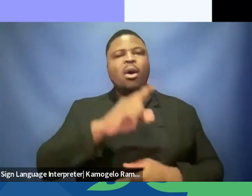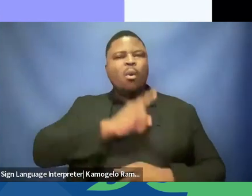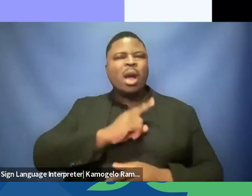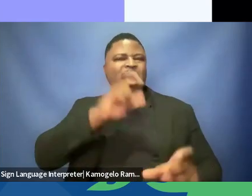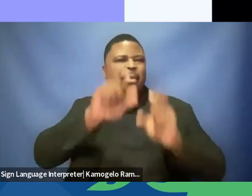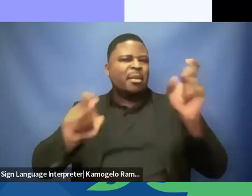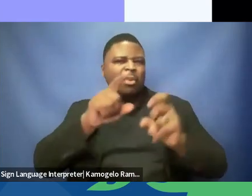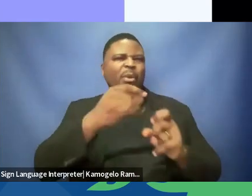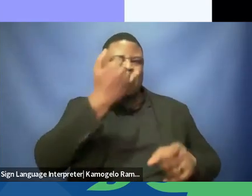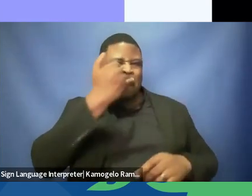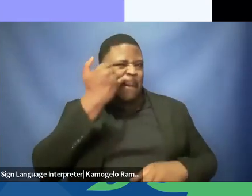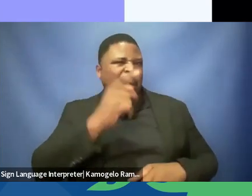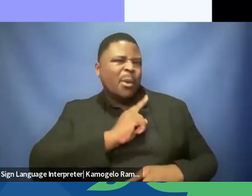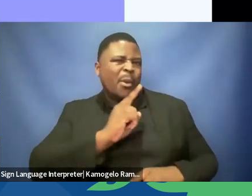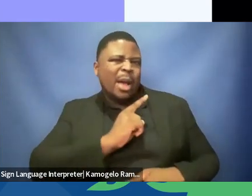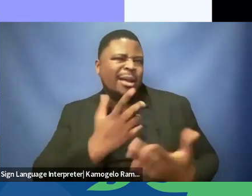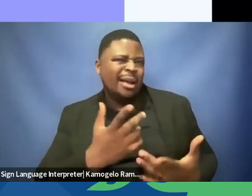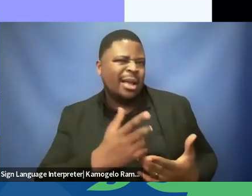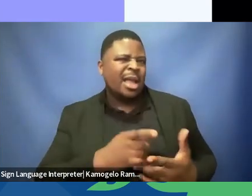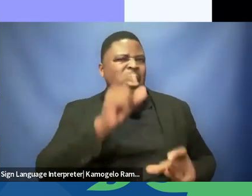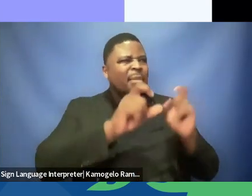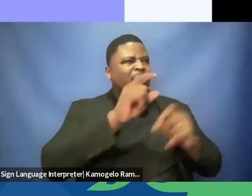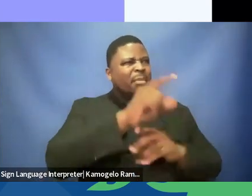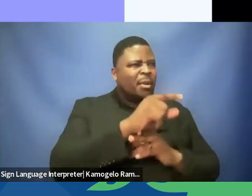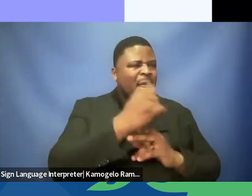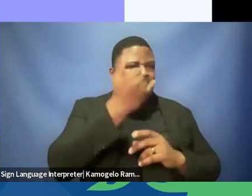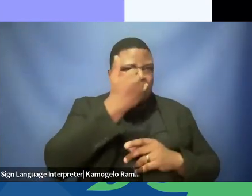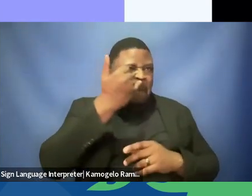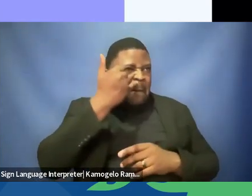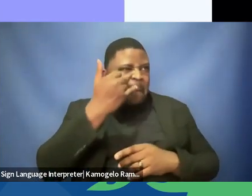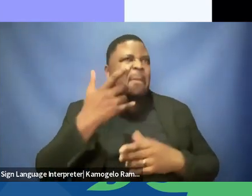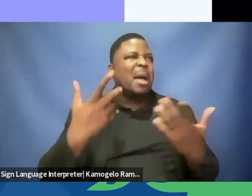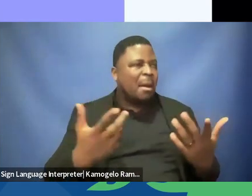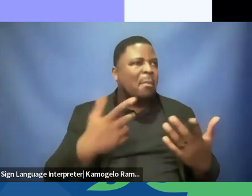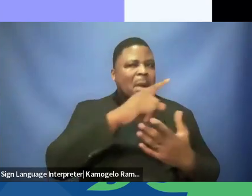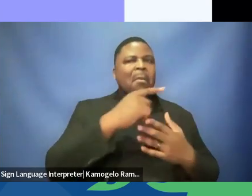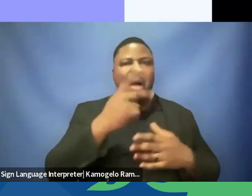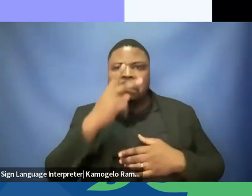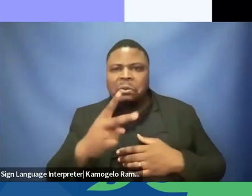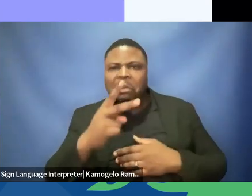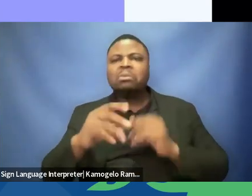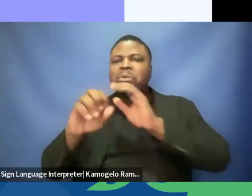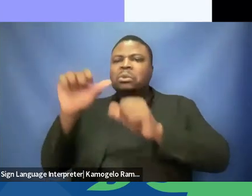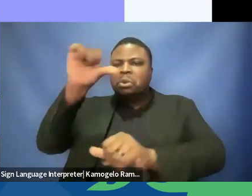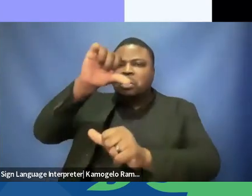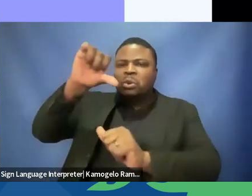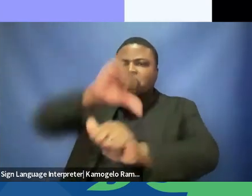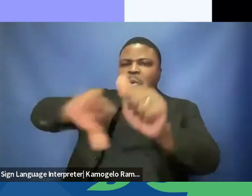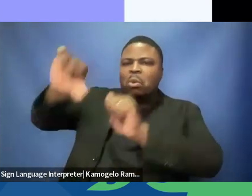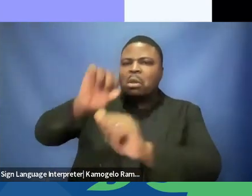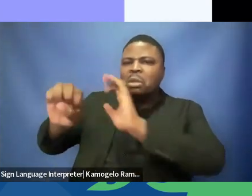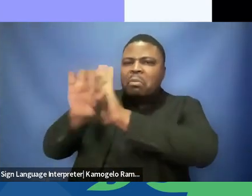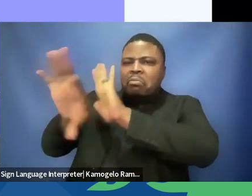perceived benefits, and we realized that these benefits came from maybe social media or just peer influence or just their